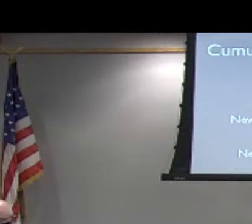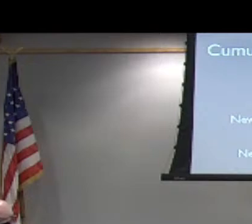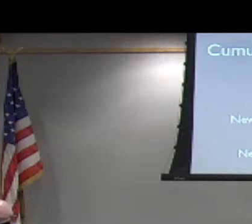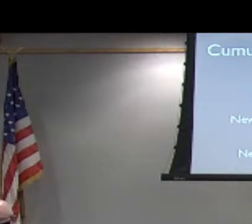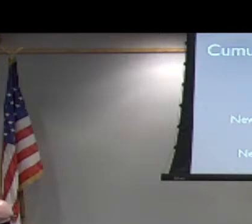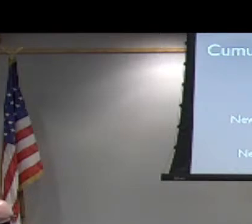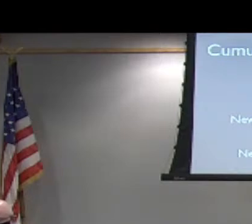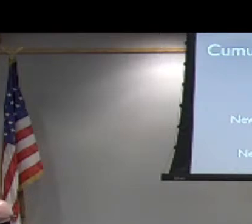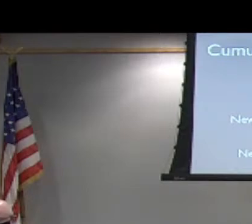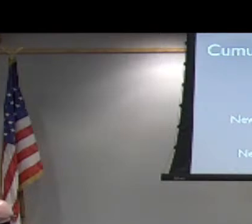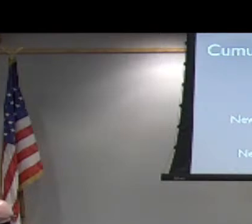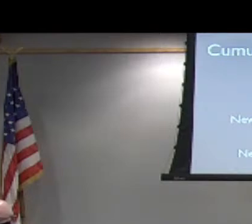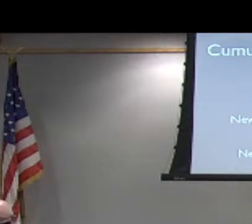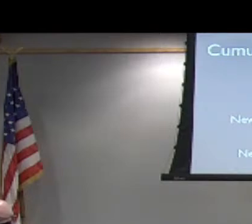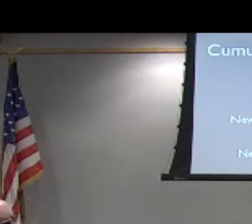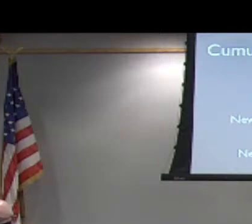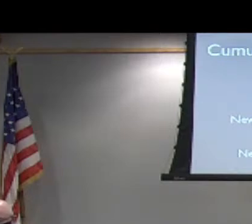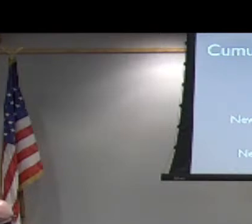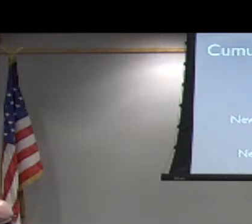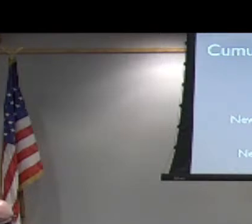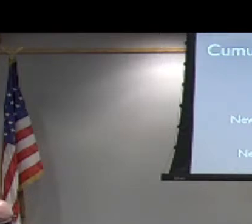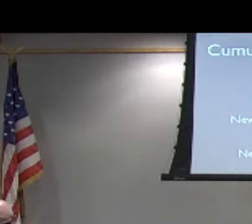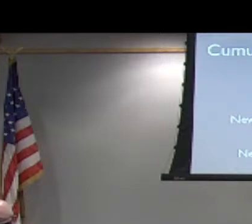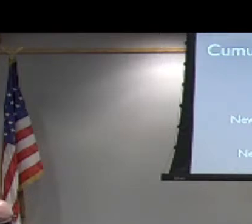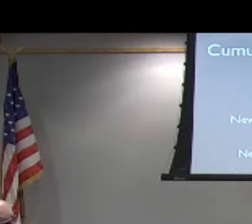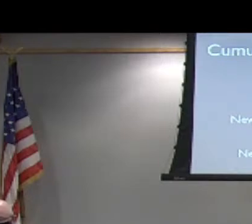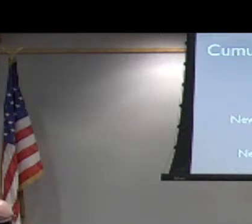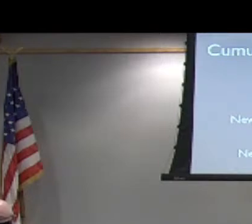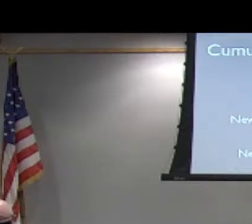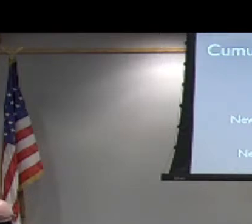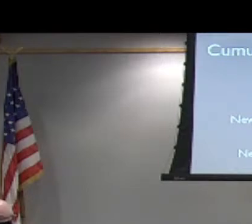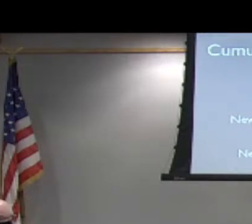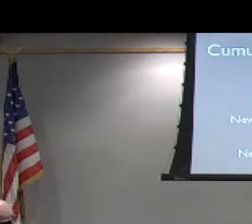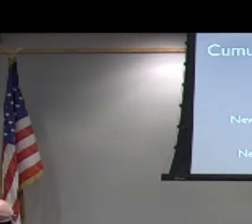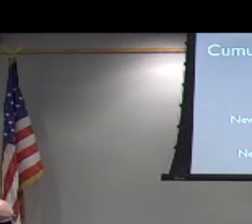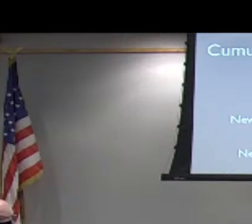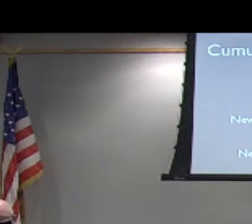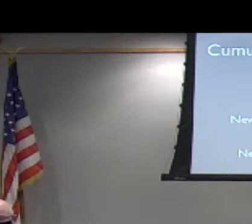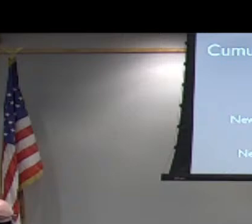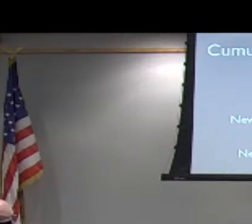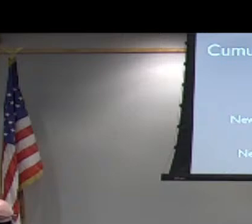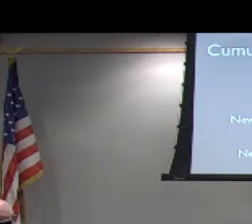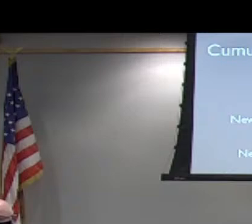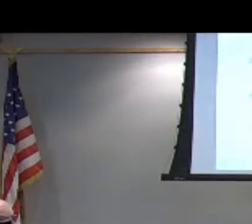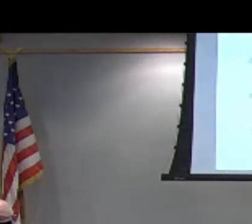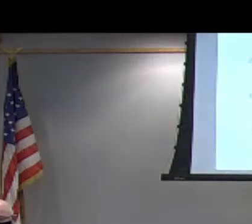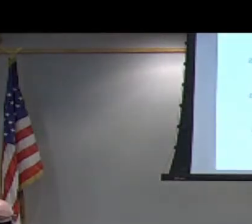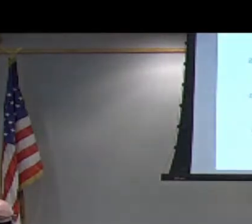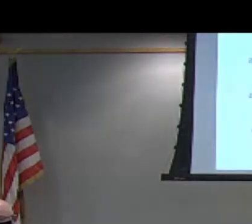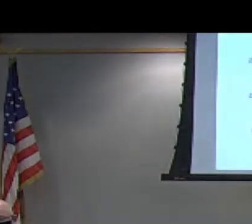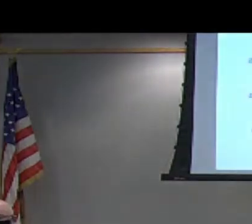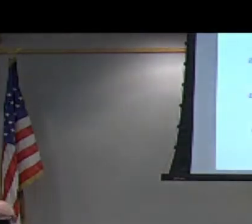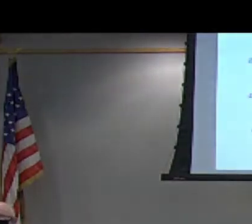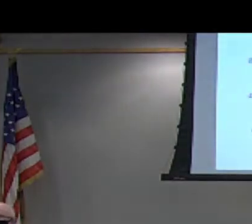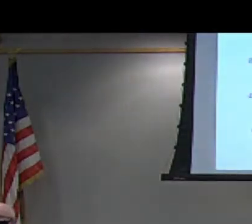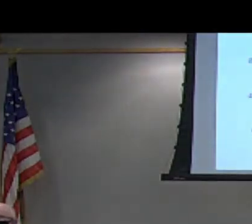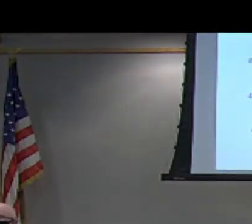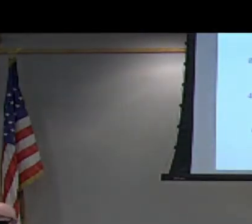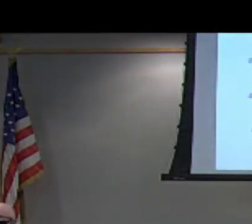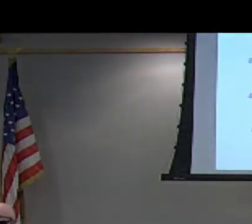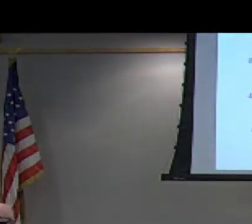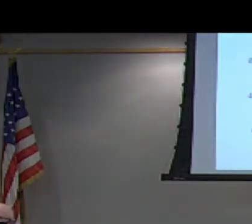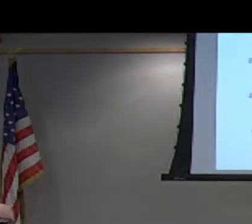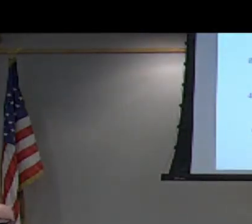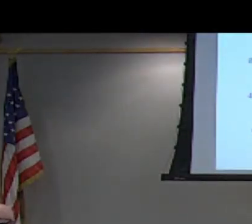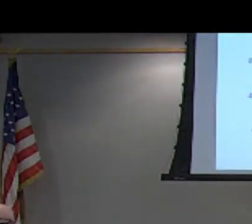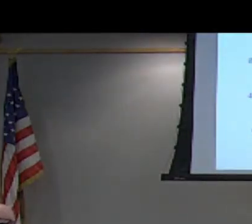leaving 2,346 active cases of COVID-19 in Tippecanoe County. This slide shows our